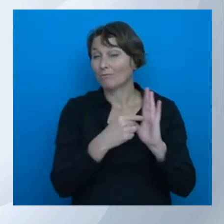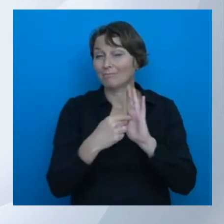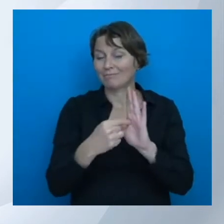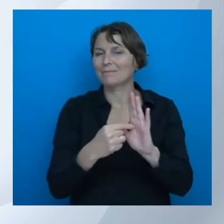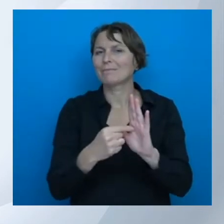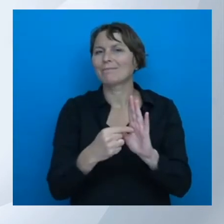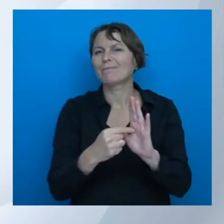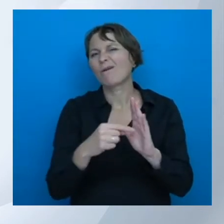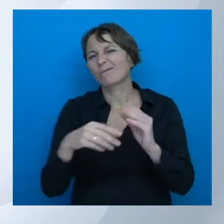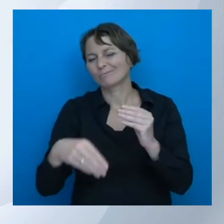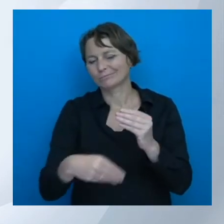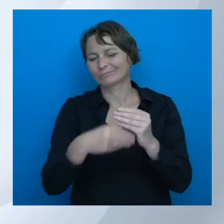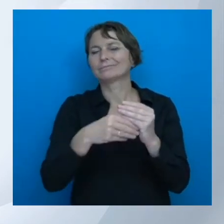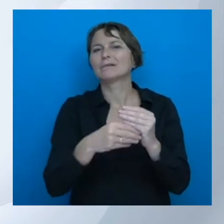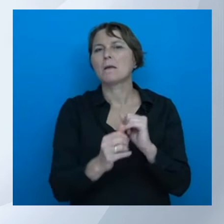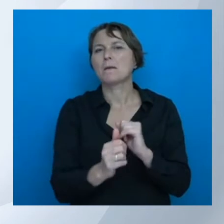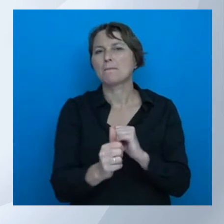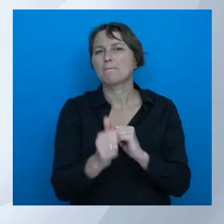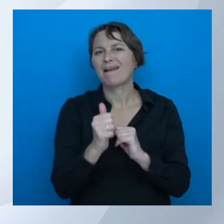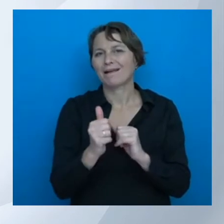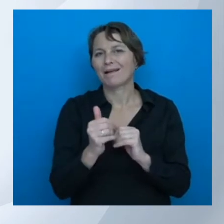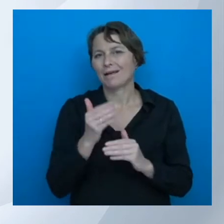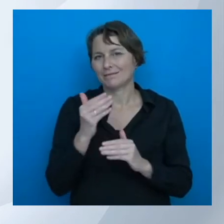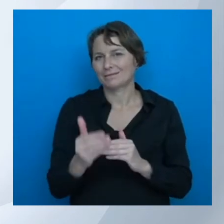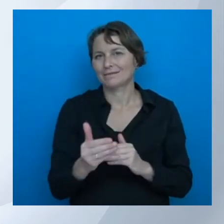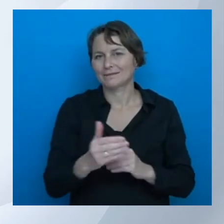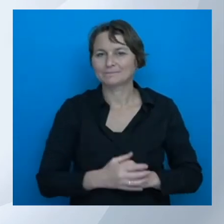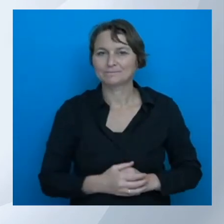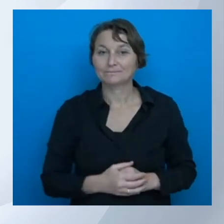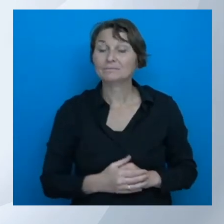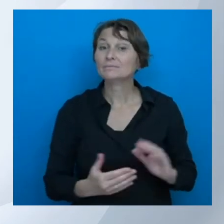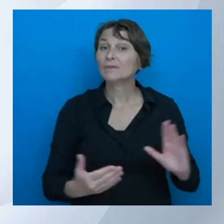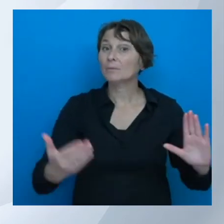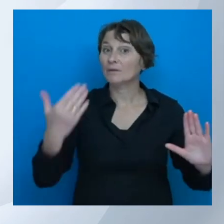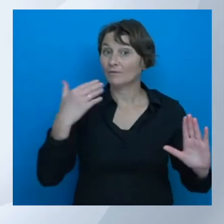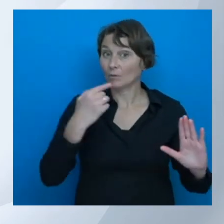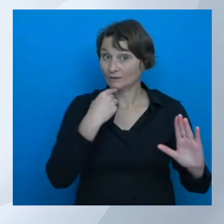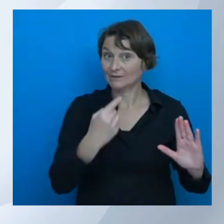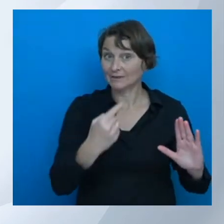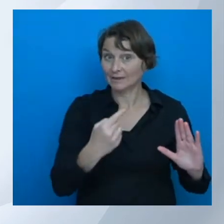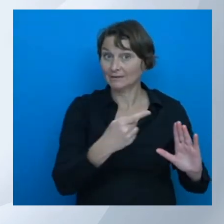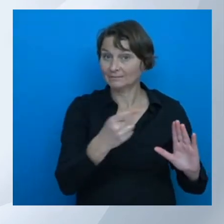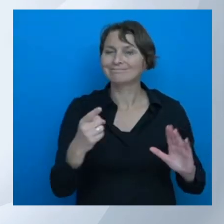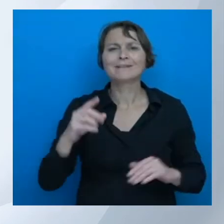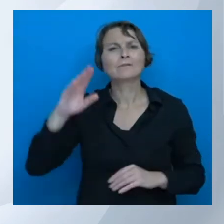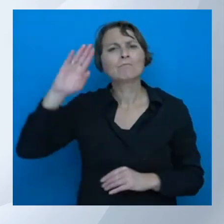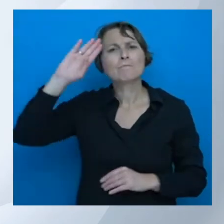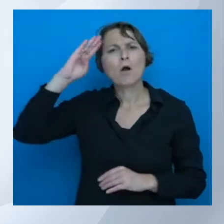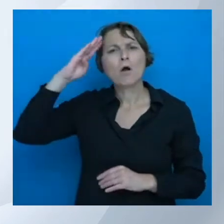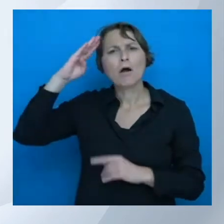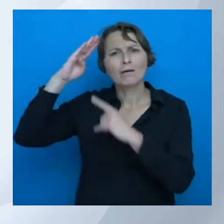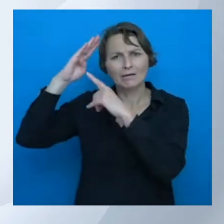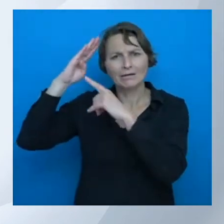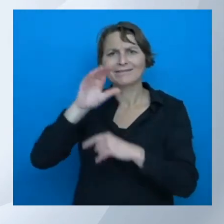because it would be interesting to demo this. I discussed before how I've got this Ireland AWS site